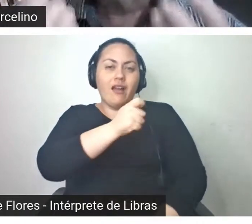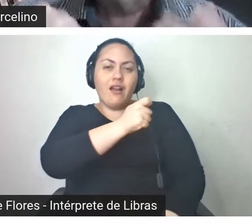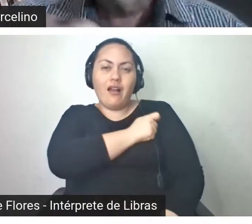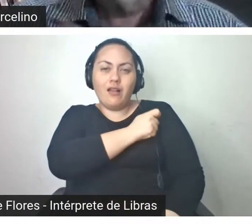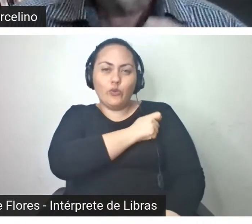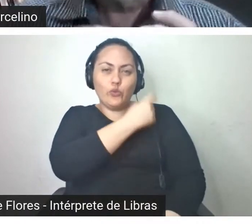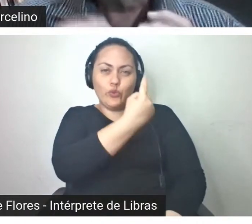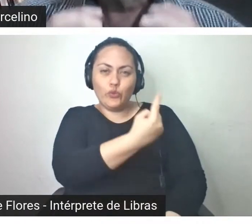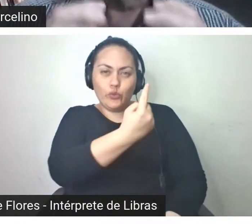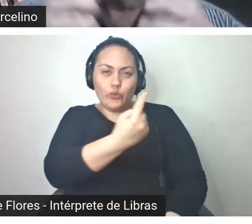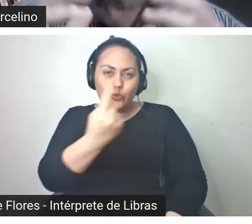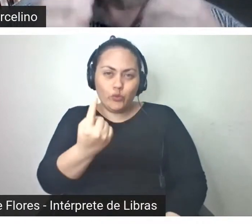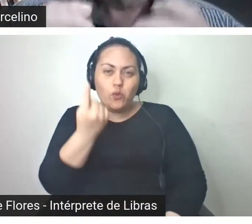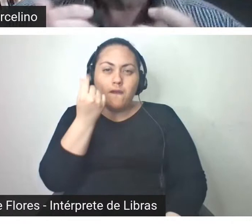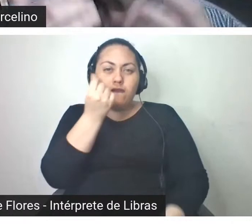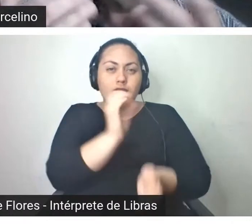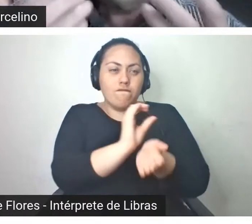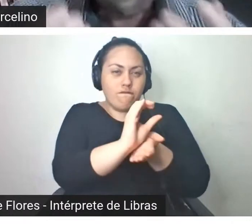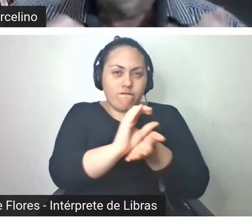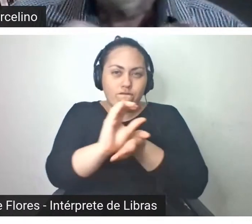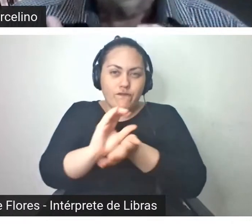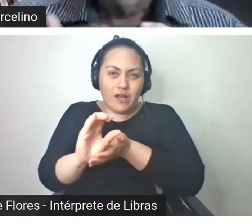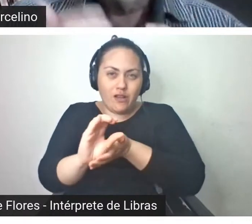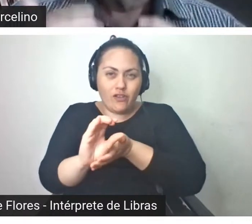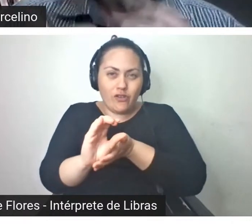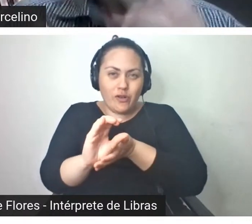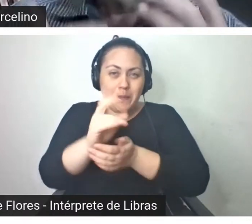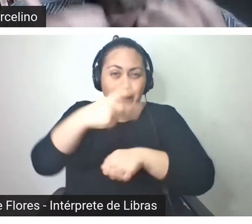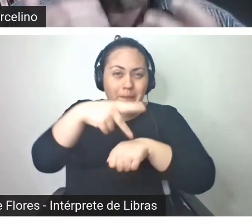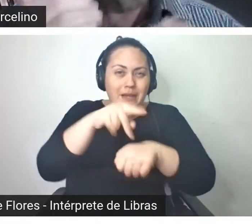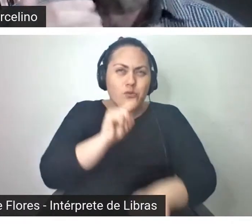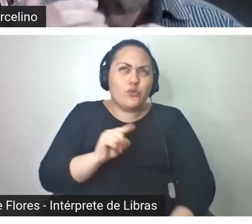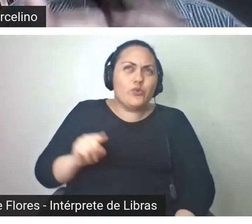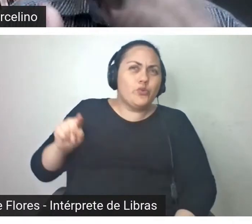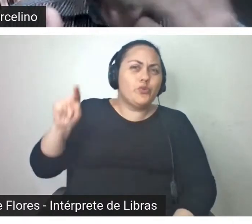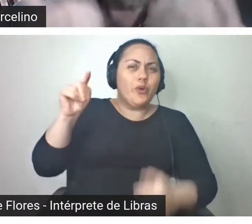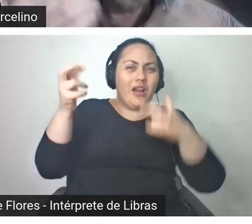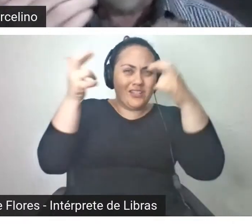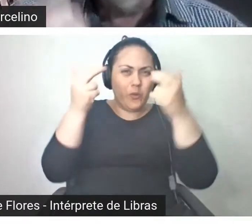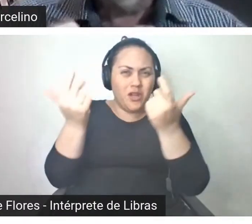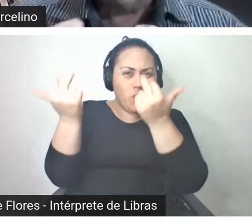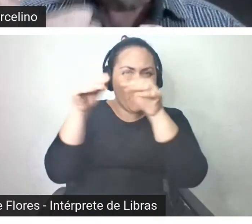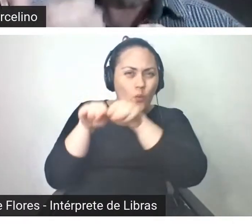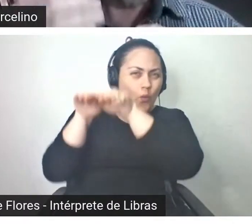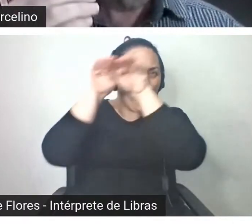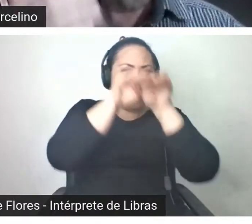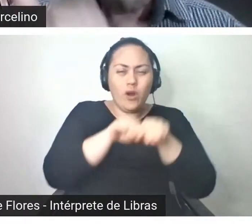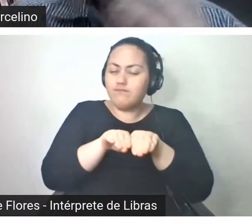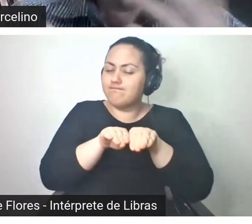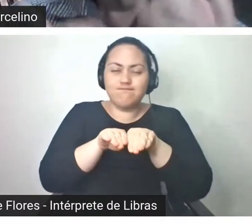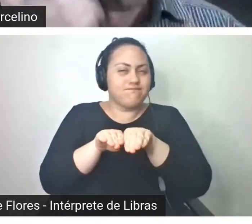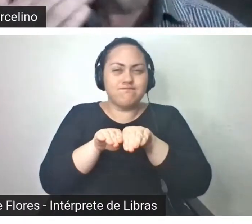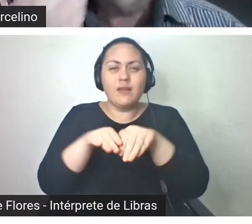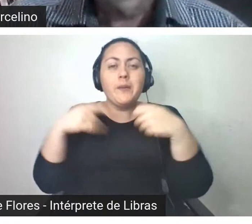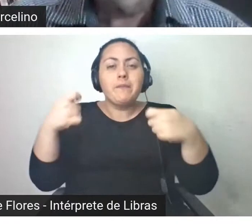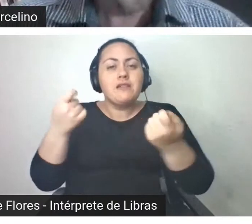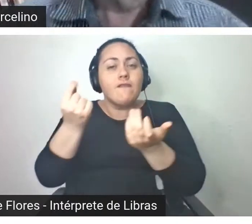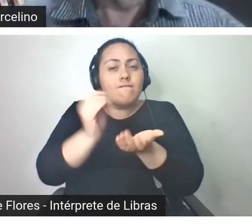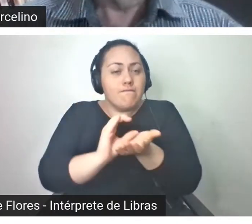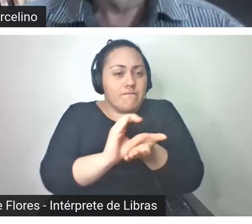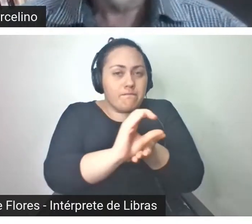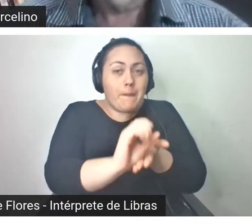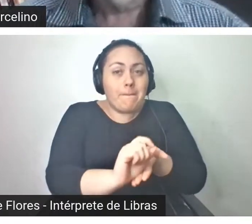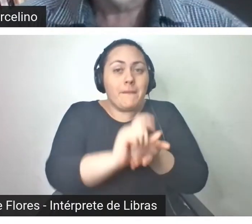as regiões do país seja o mesmo. Nós precisamos dar mais para aqueles que mais